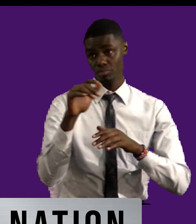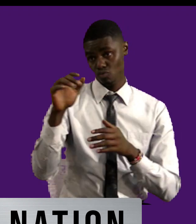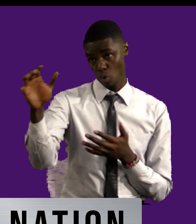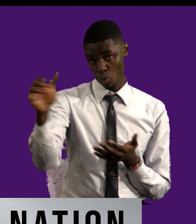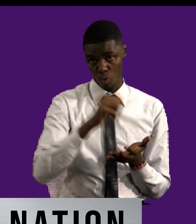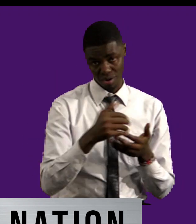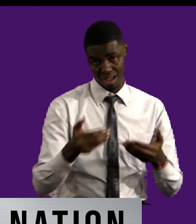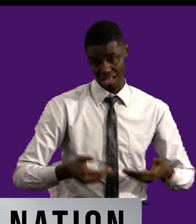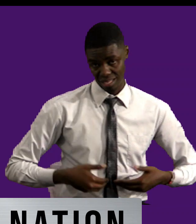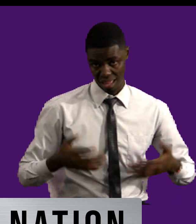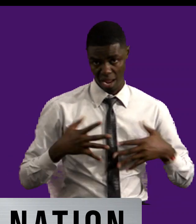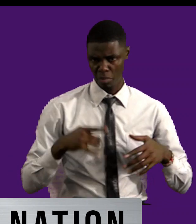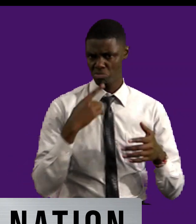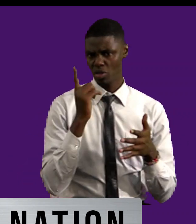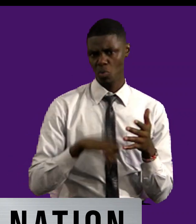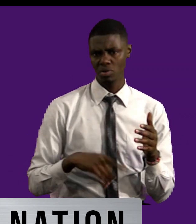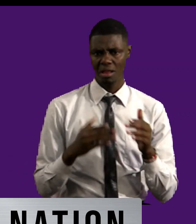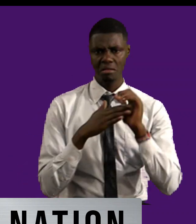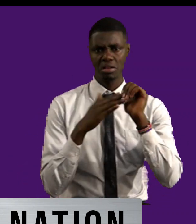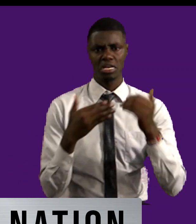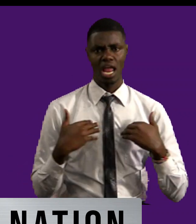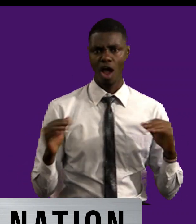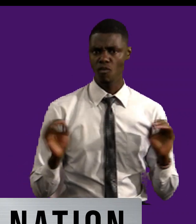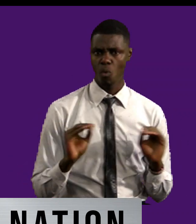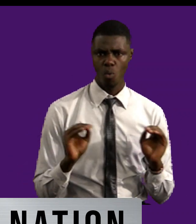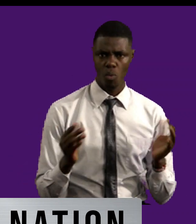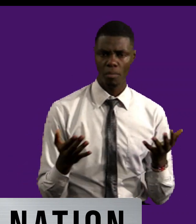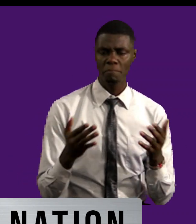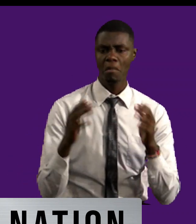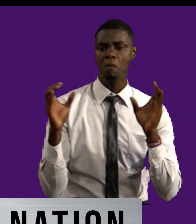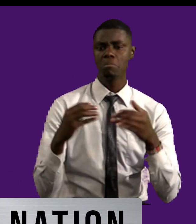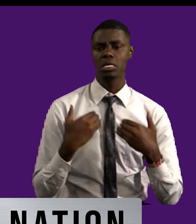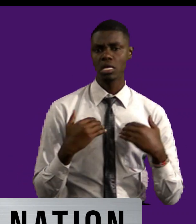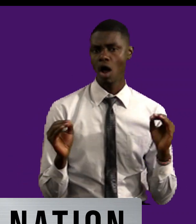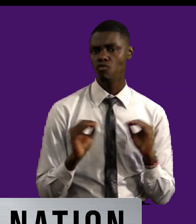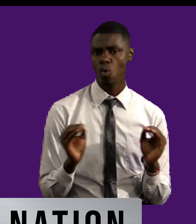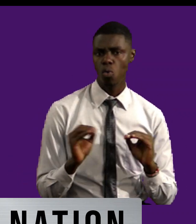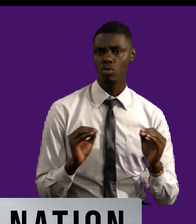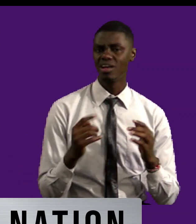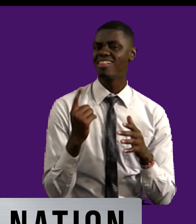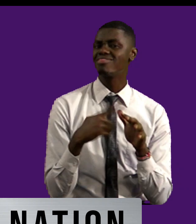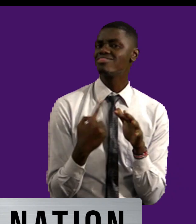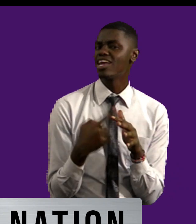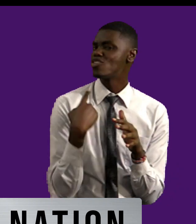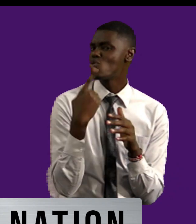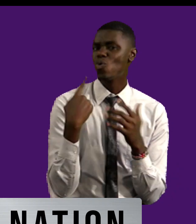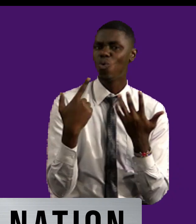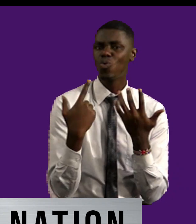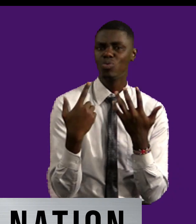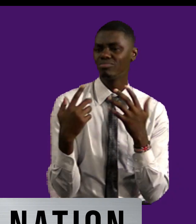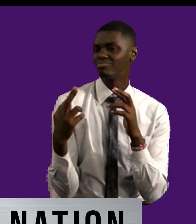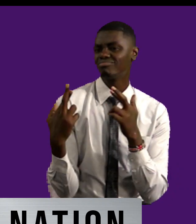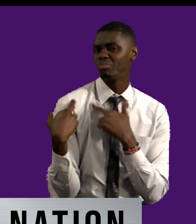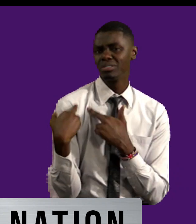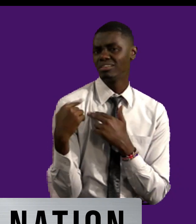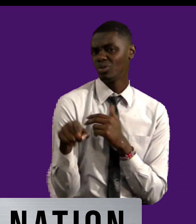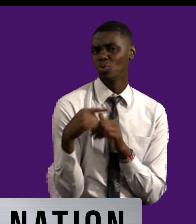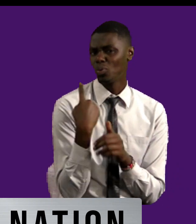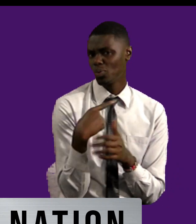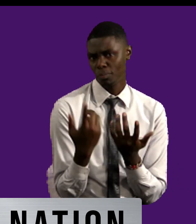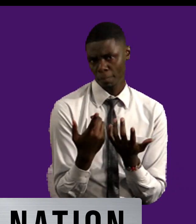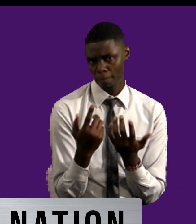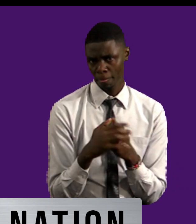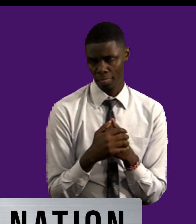as the young people and you say you're leaderless, partyless, who then do they take from you people? In